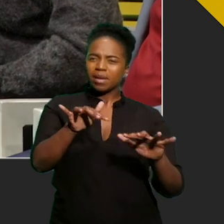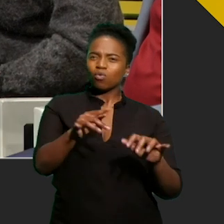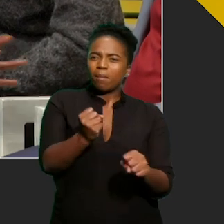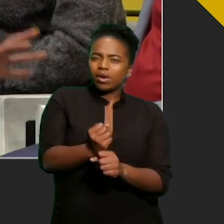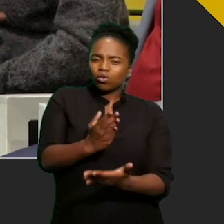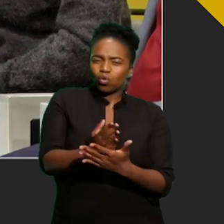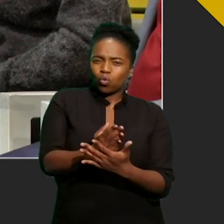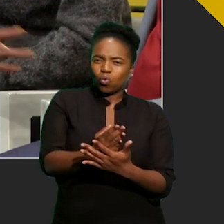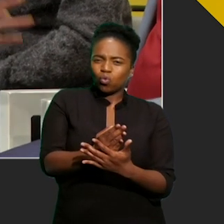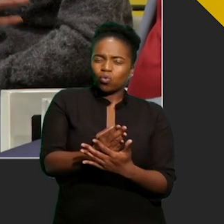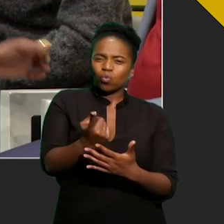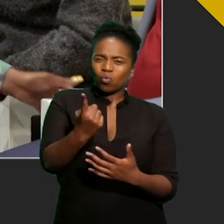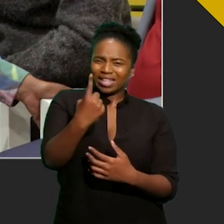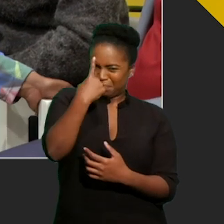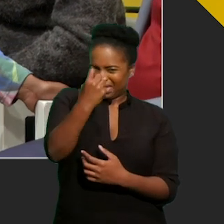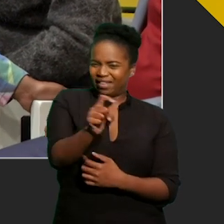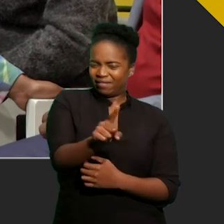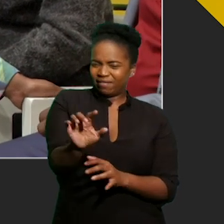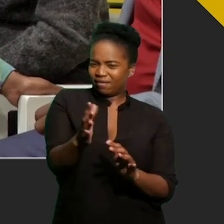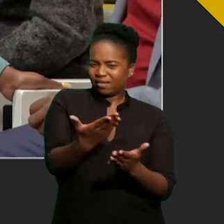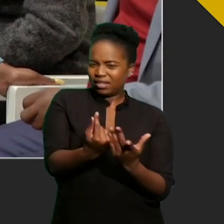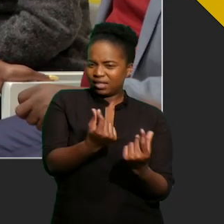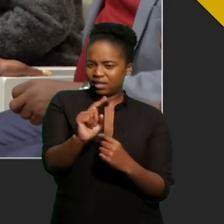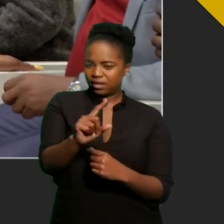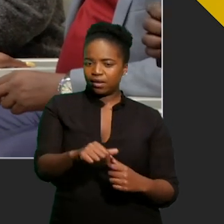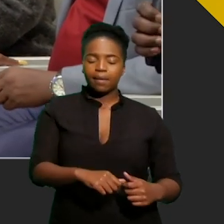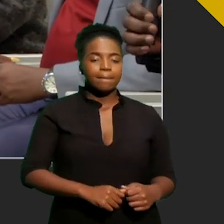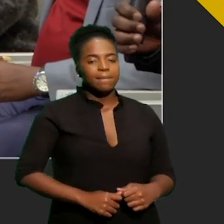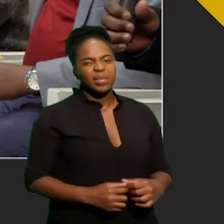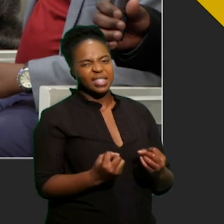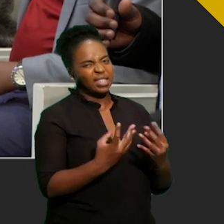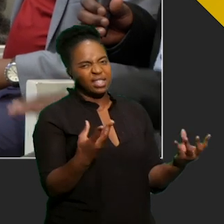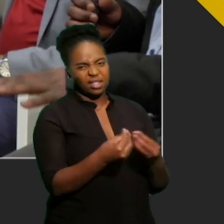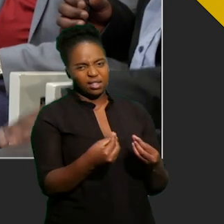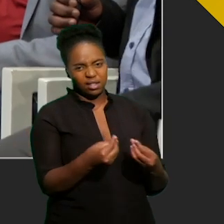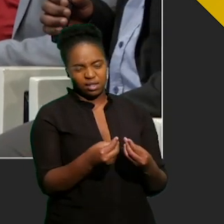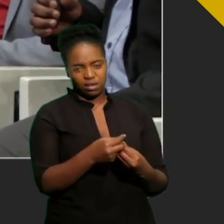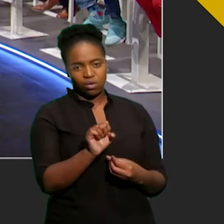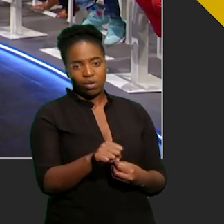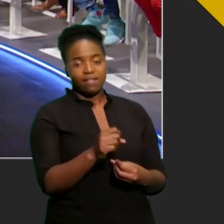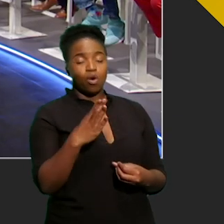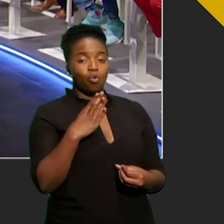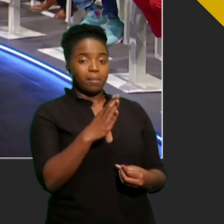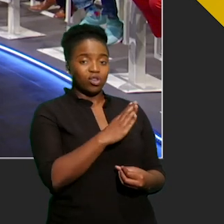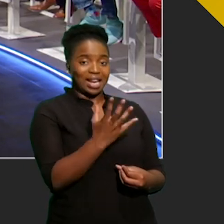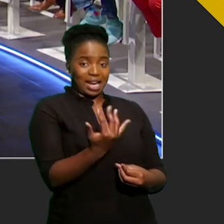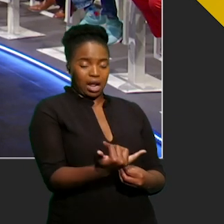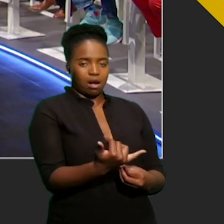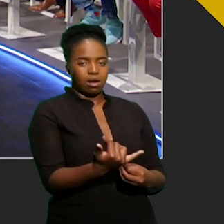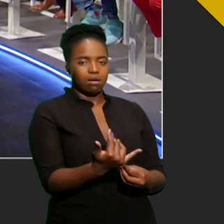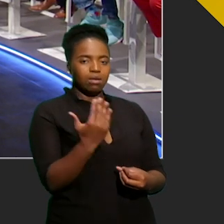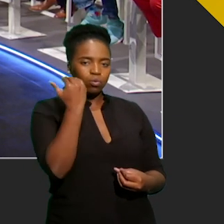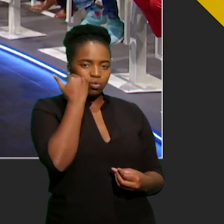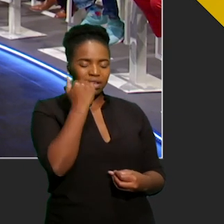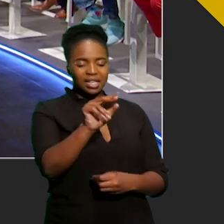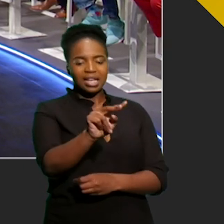what mechanisms can we put in place? There are many things that are being proposed. We need commission right now, Judge Sethwell,